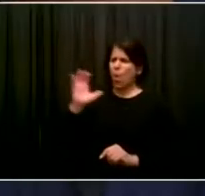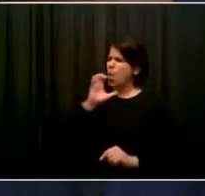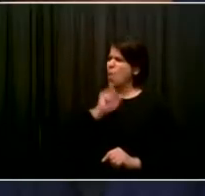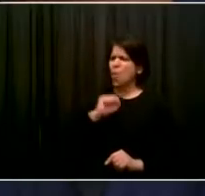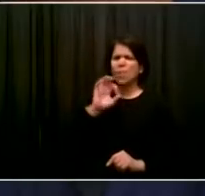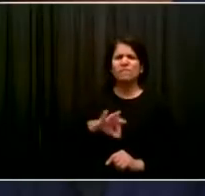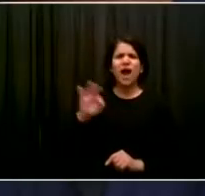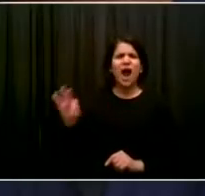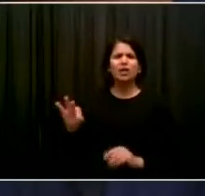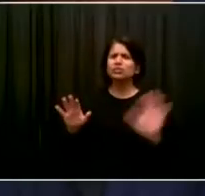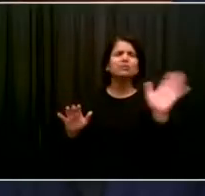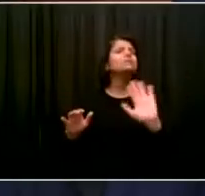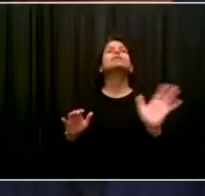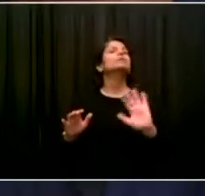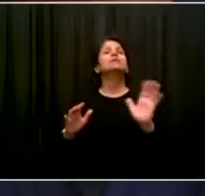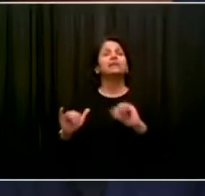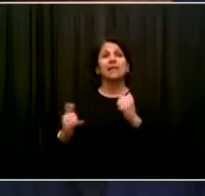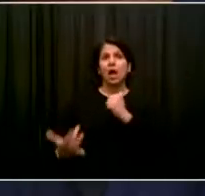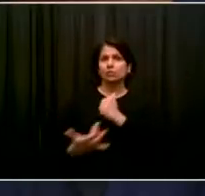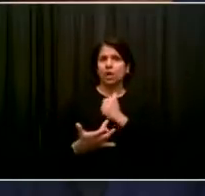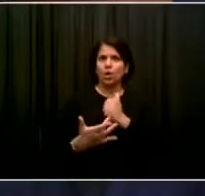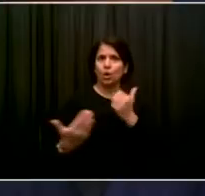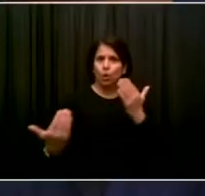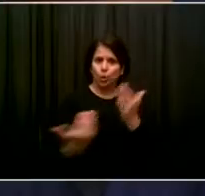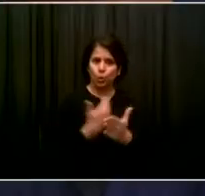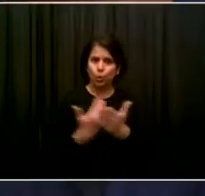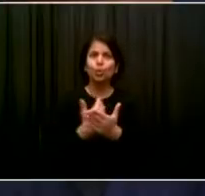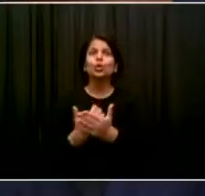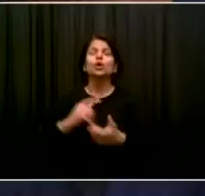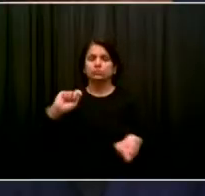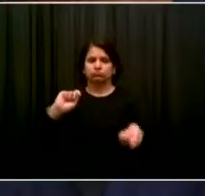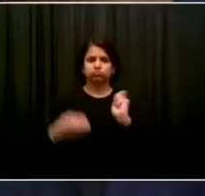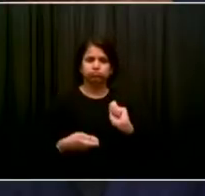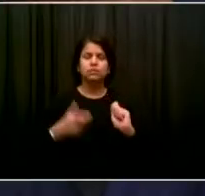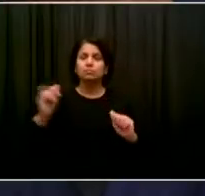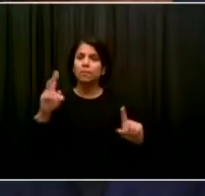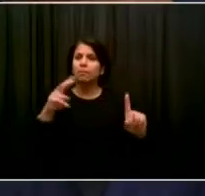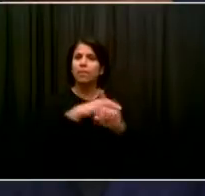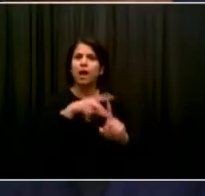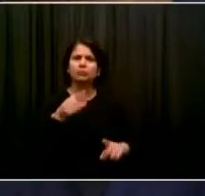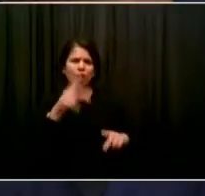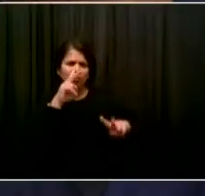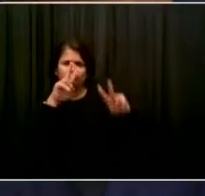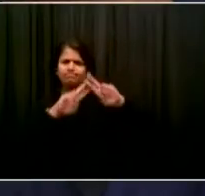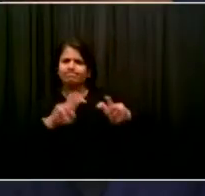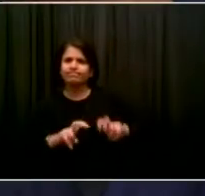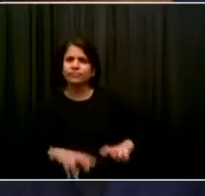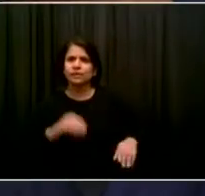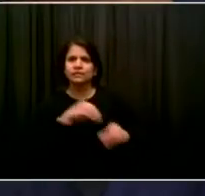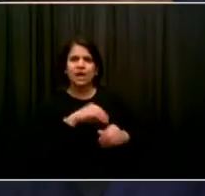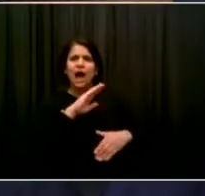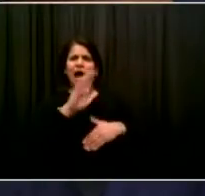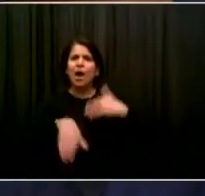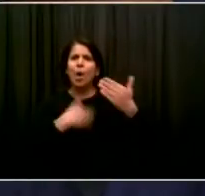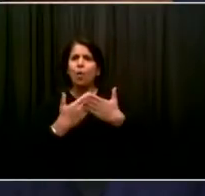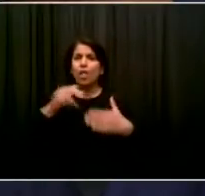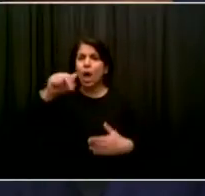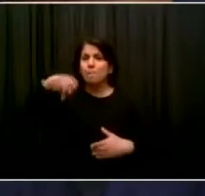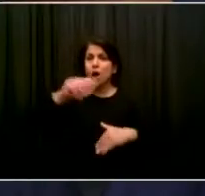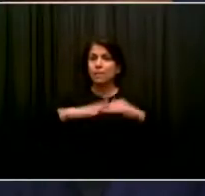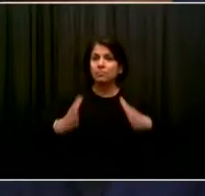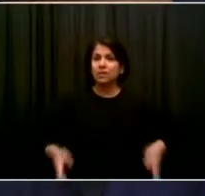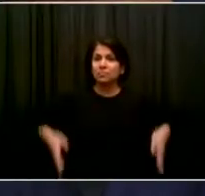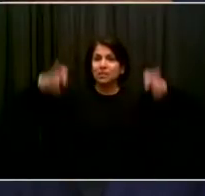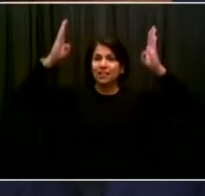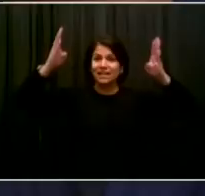tool that allows us to monitor ongoing heat and heat complaints to correlate between those landlords who are not